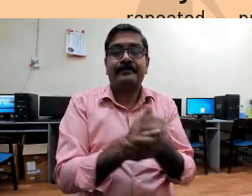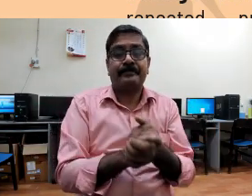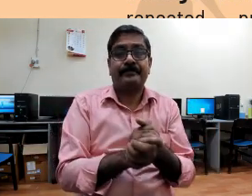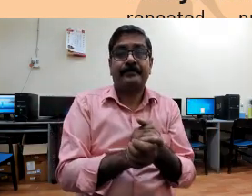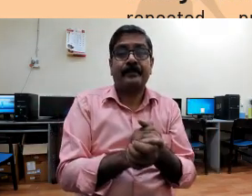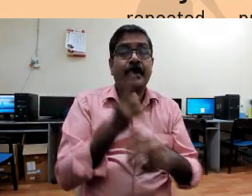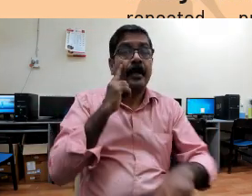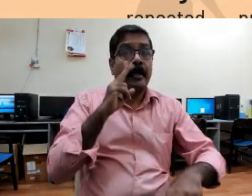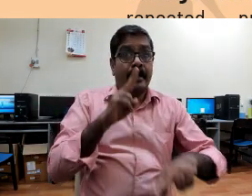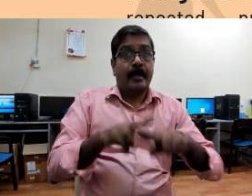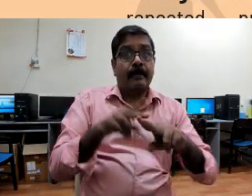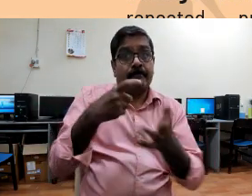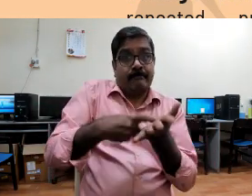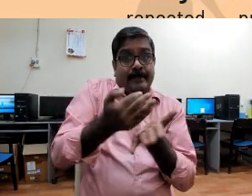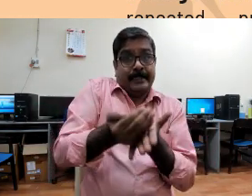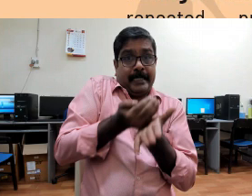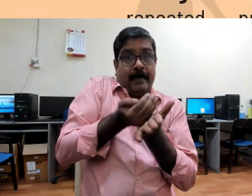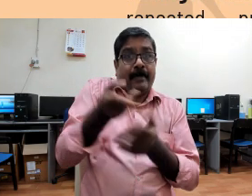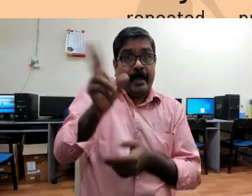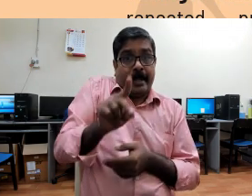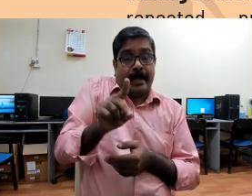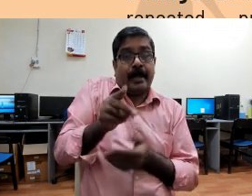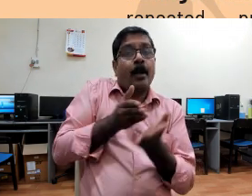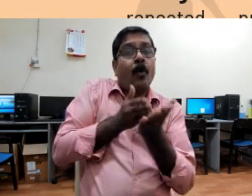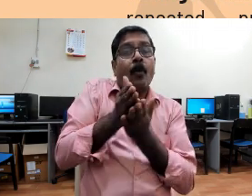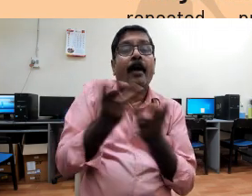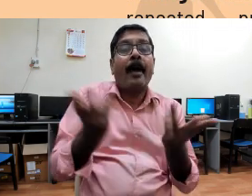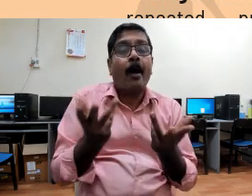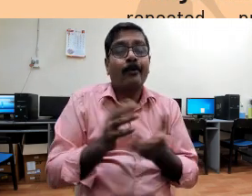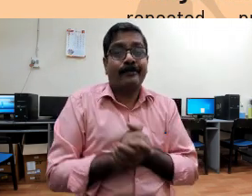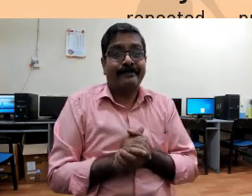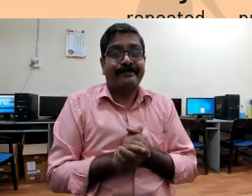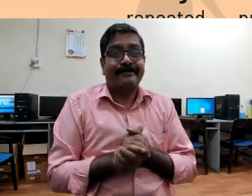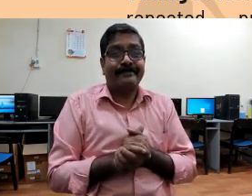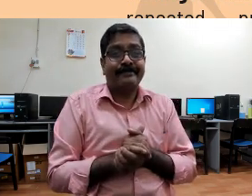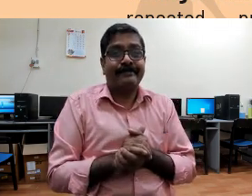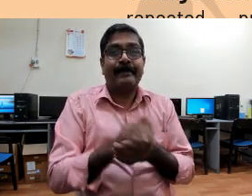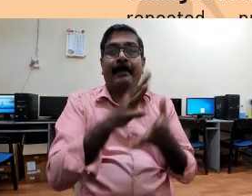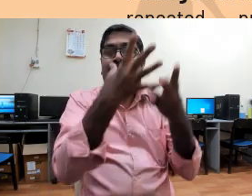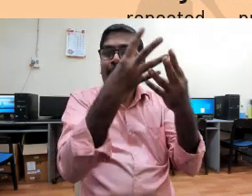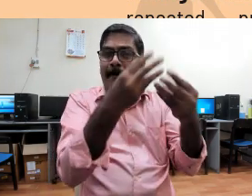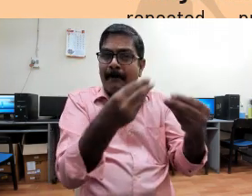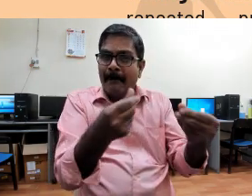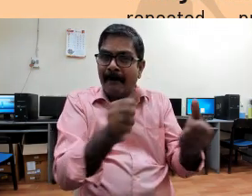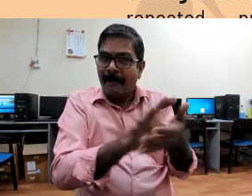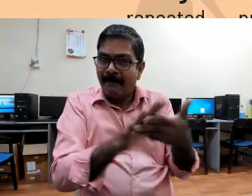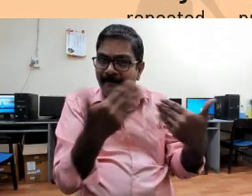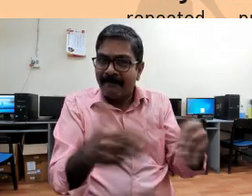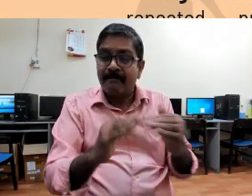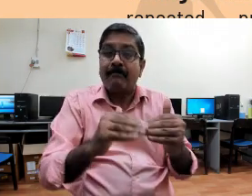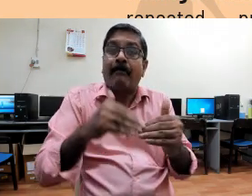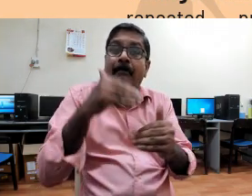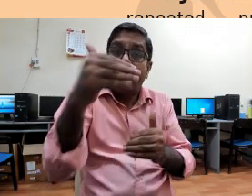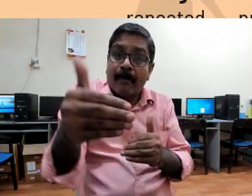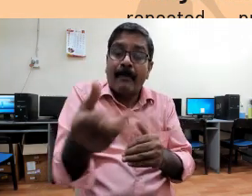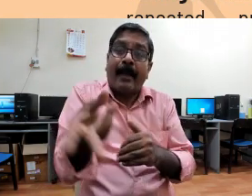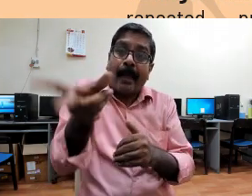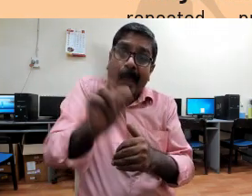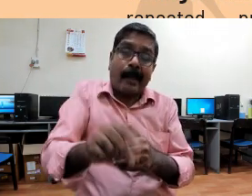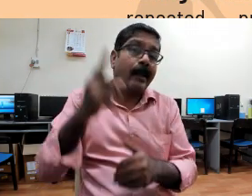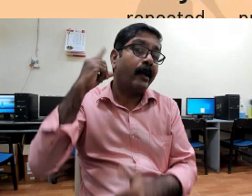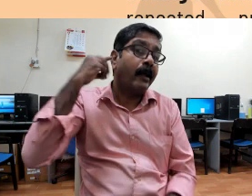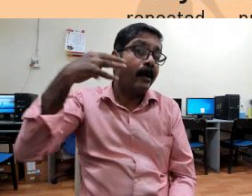will come along after the bell is rung, and hence they will eventually stop to salivate at the sound of the